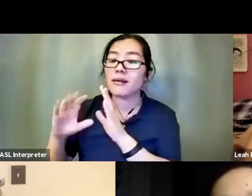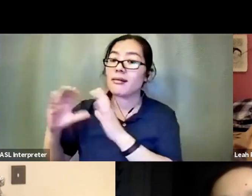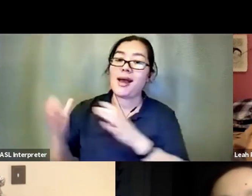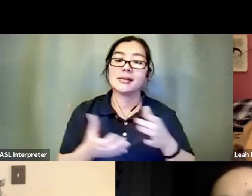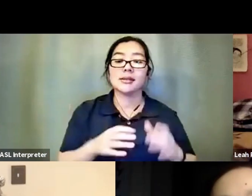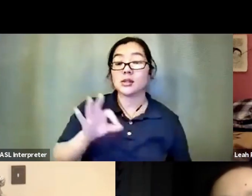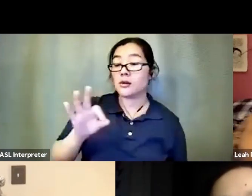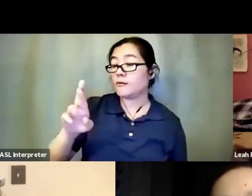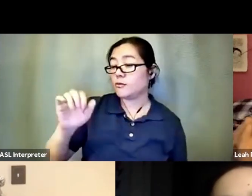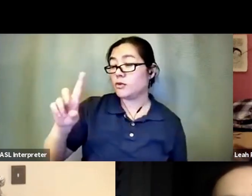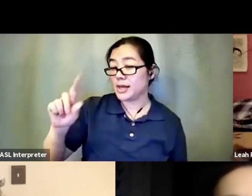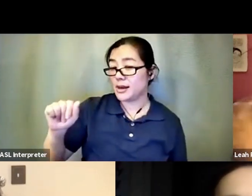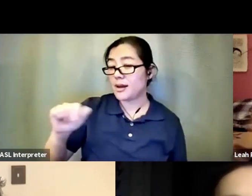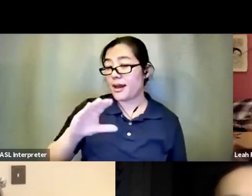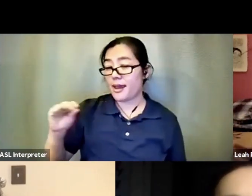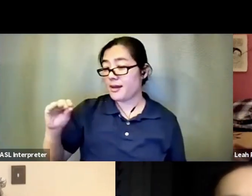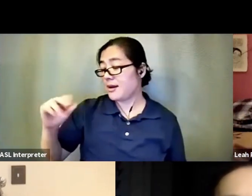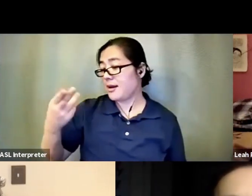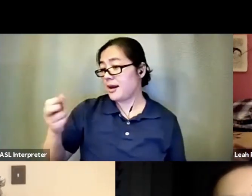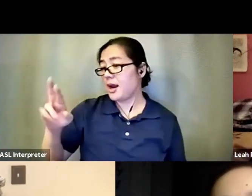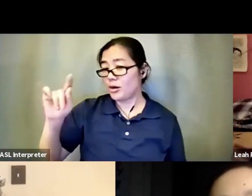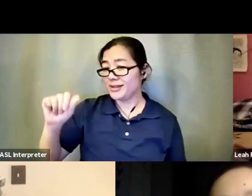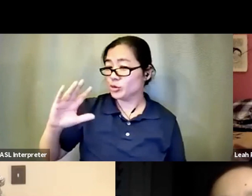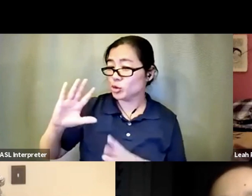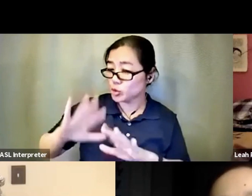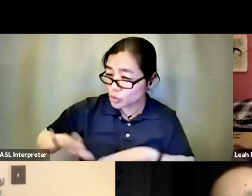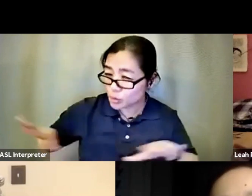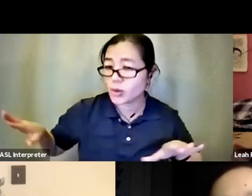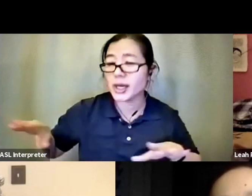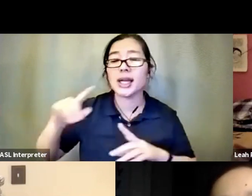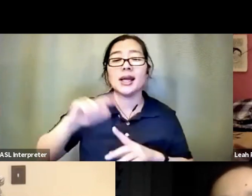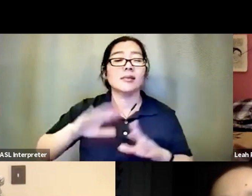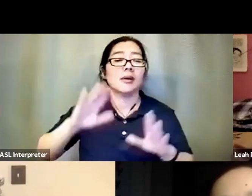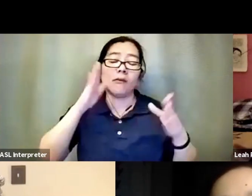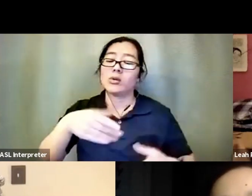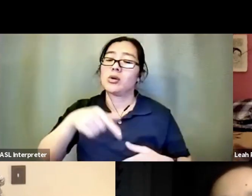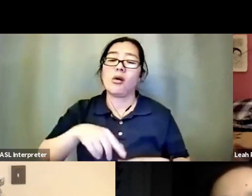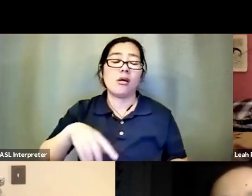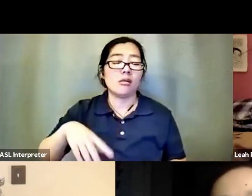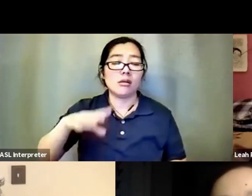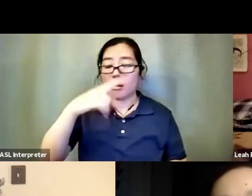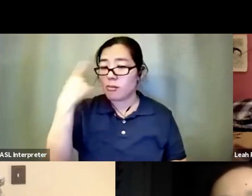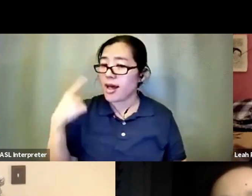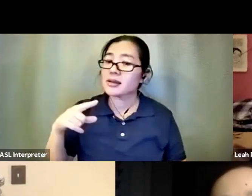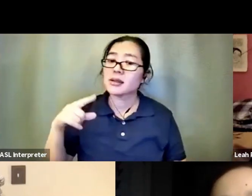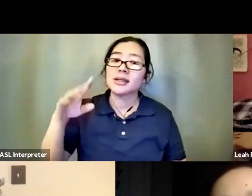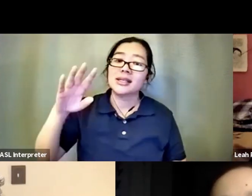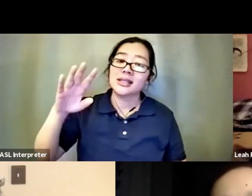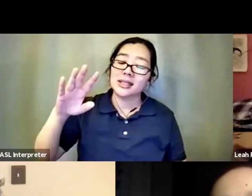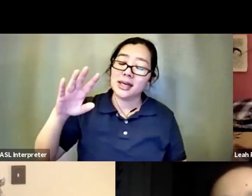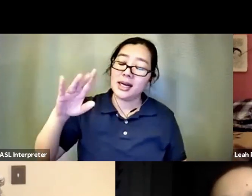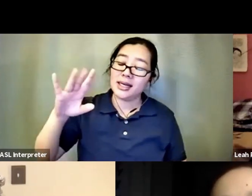been for Black, Indigenous, and POC, sick and disabled folks only, right? Because I'm like, when do we get a writing class